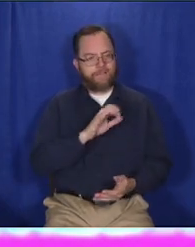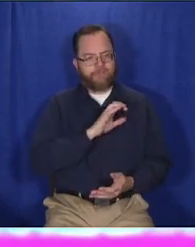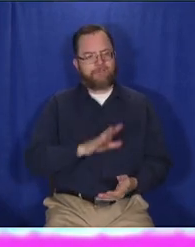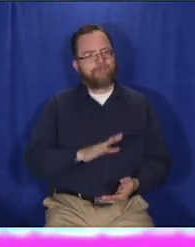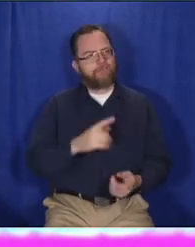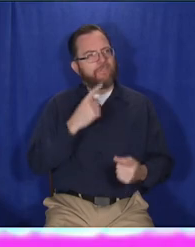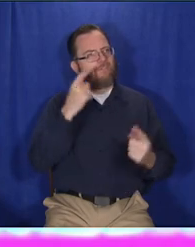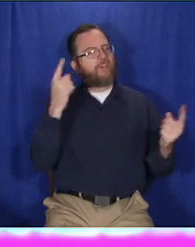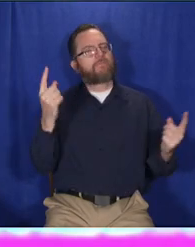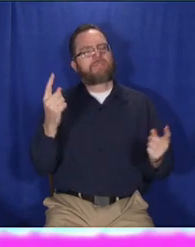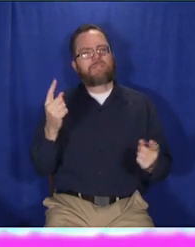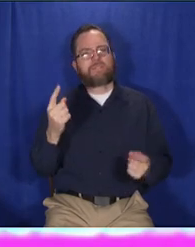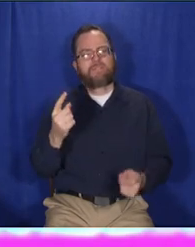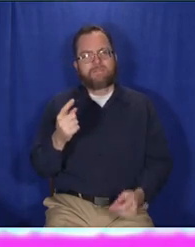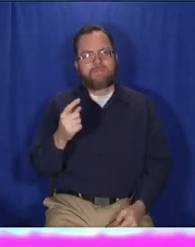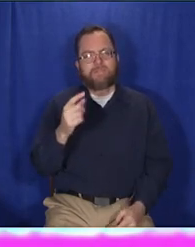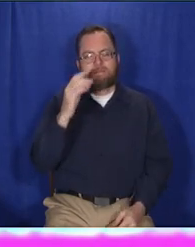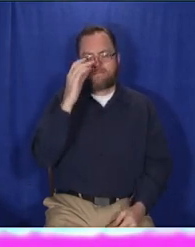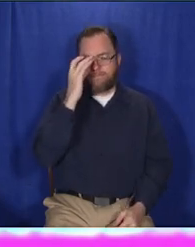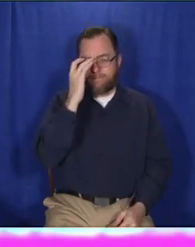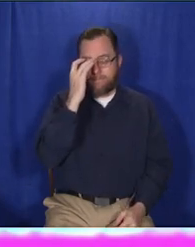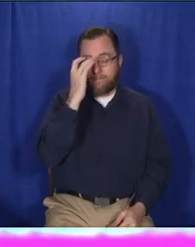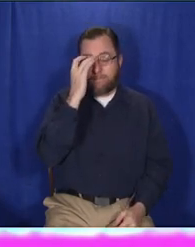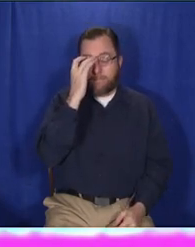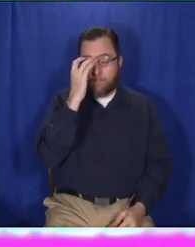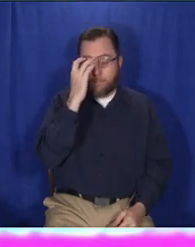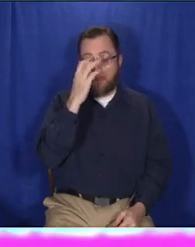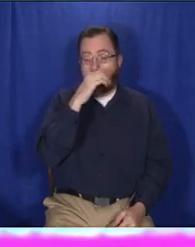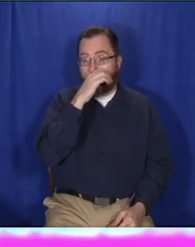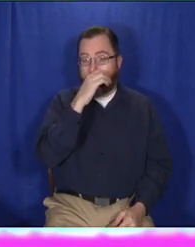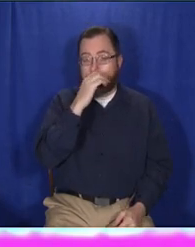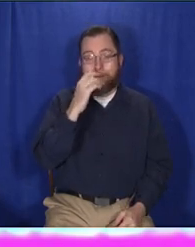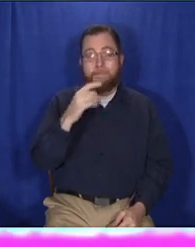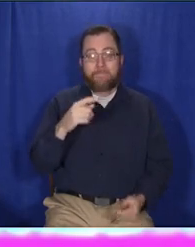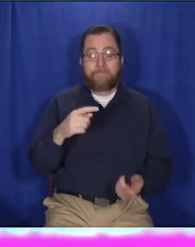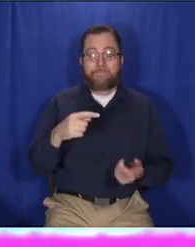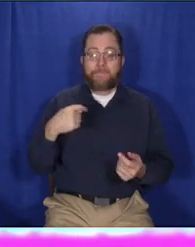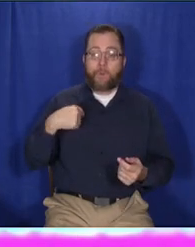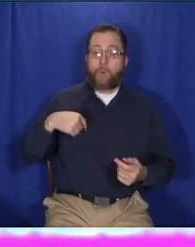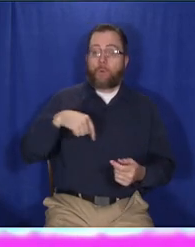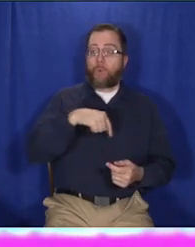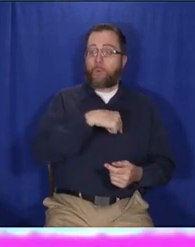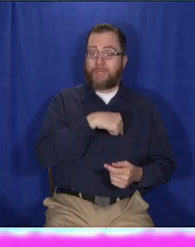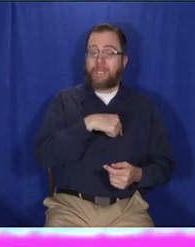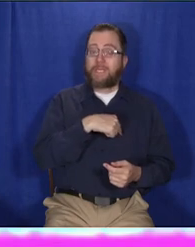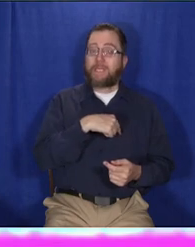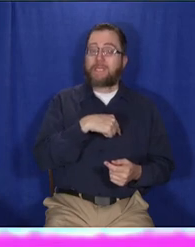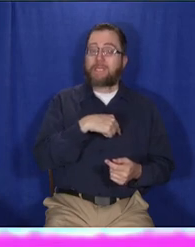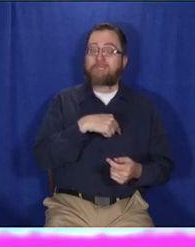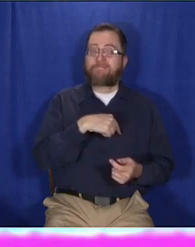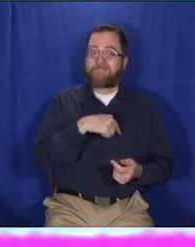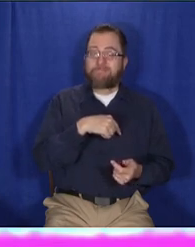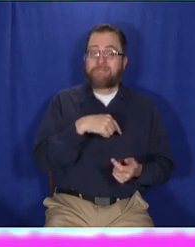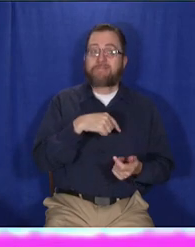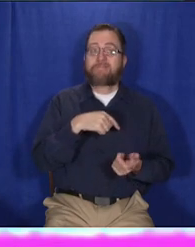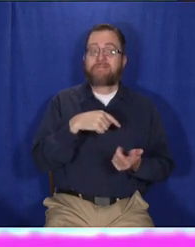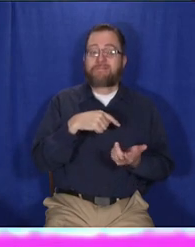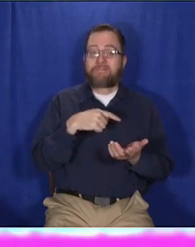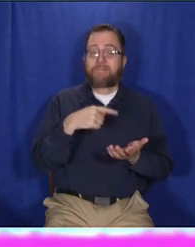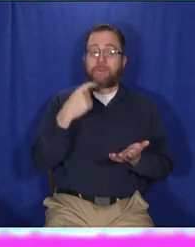have the same tendencies and inclinations, that in times of abundance, we tend to drift